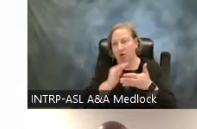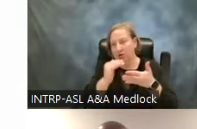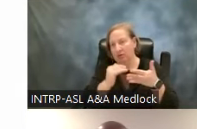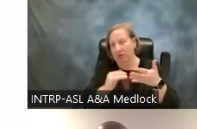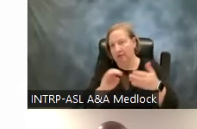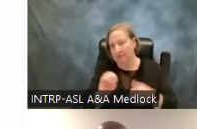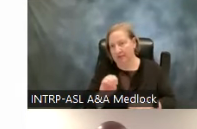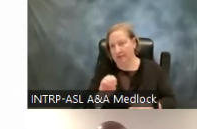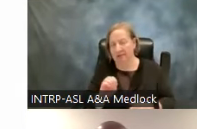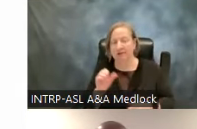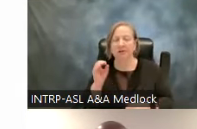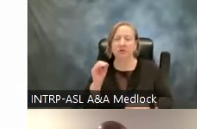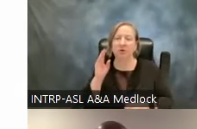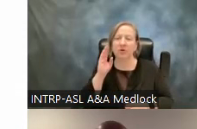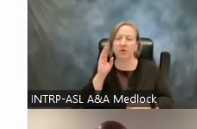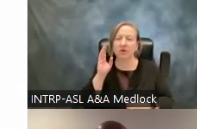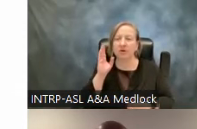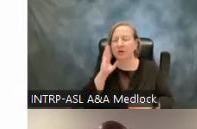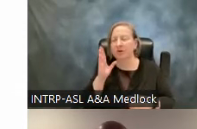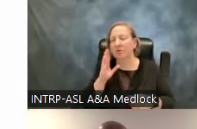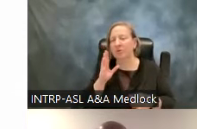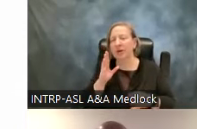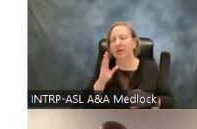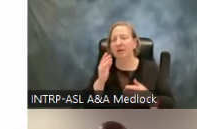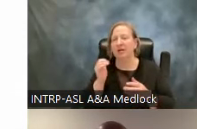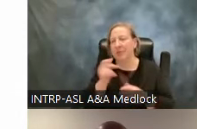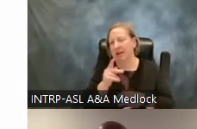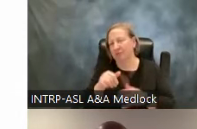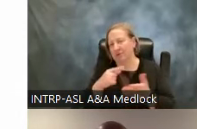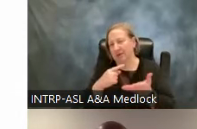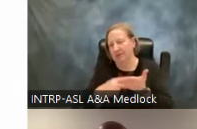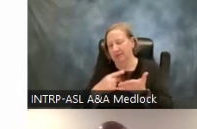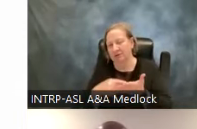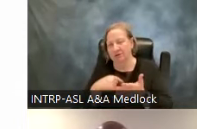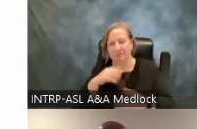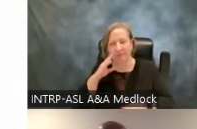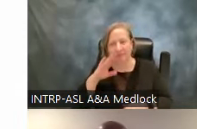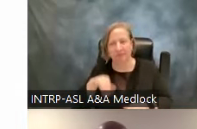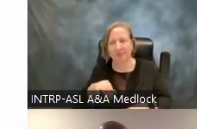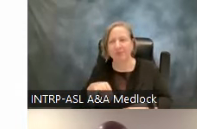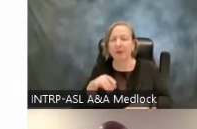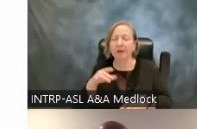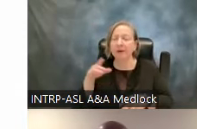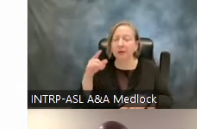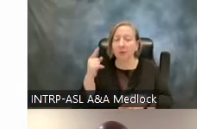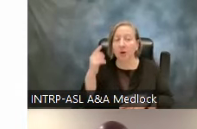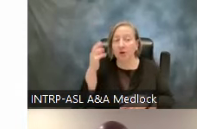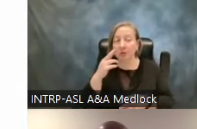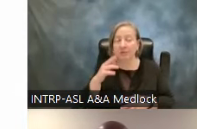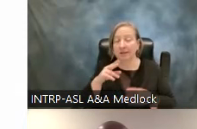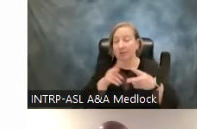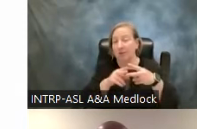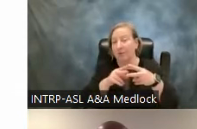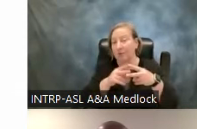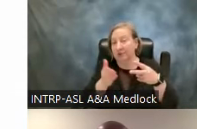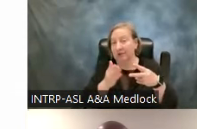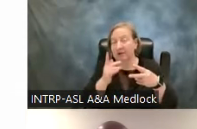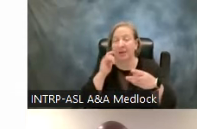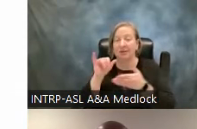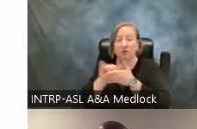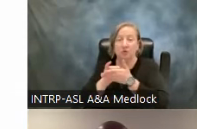E. So we'll cut back to that discussion, I'm sure. But one of the reasons these two things are in here is that in New